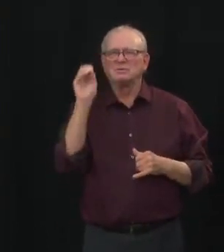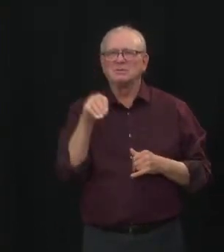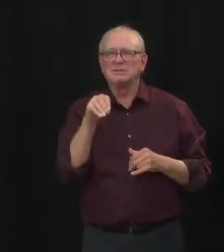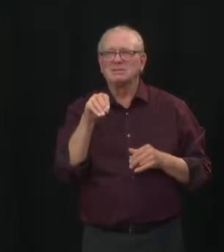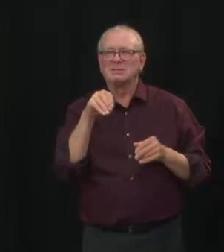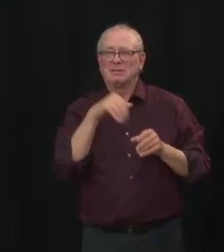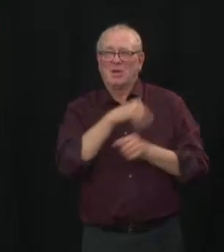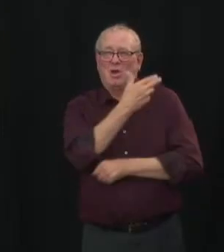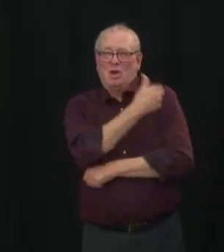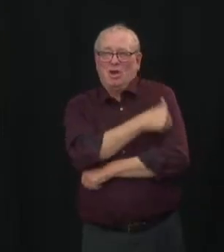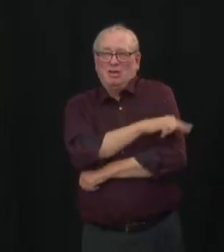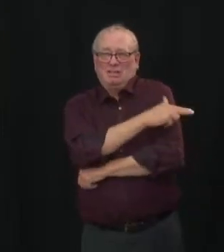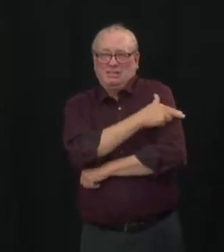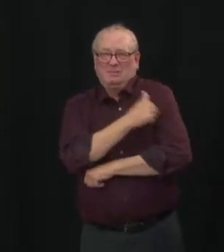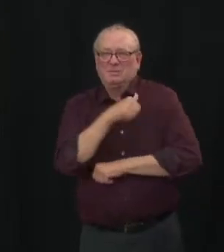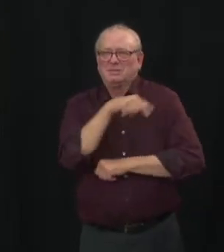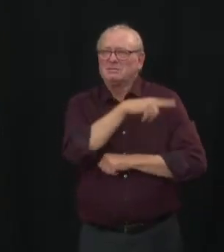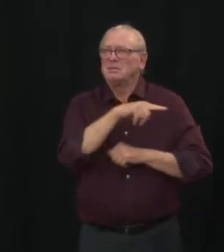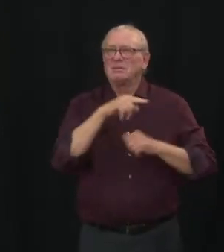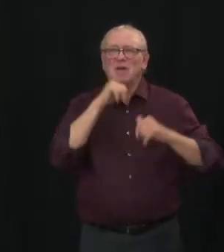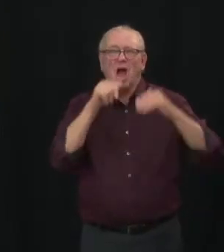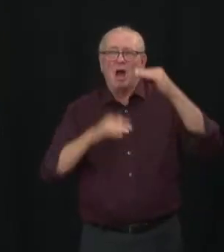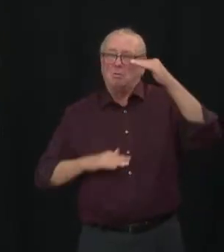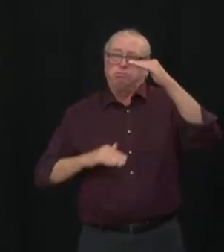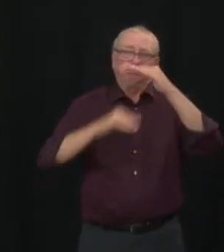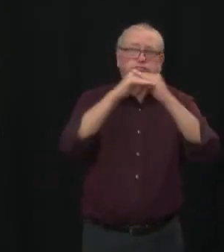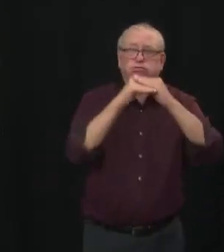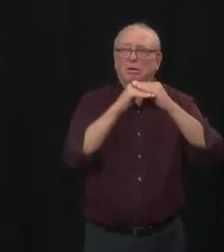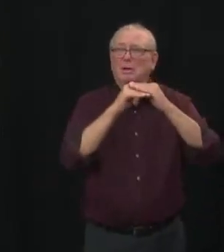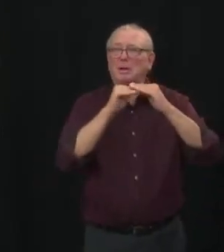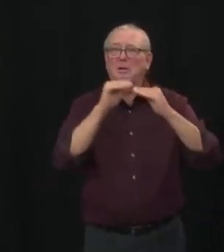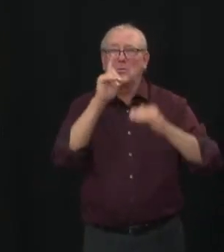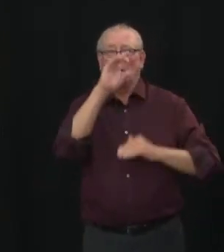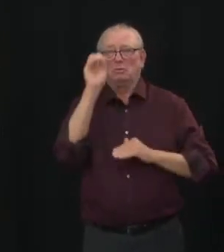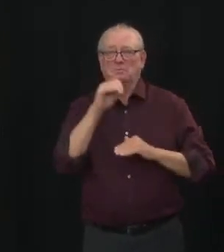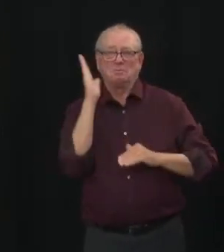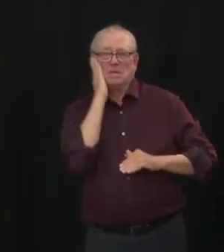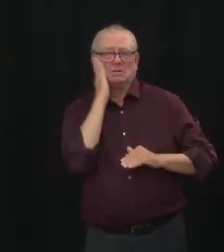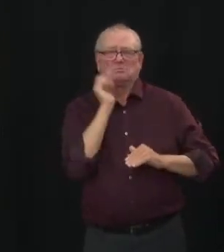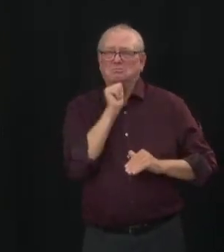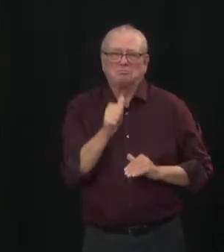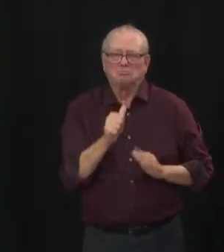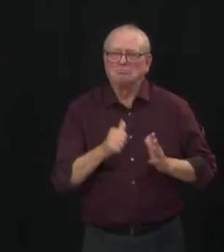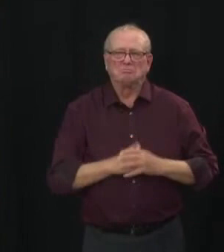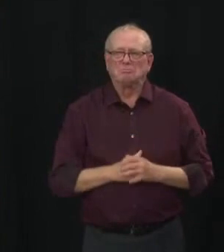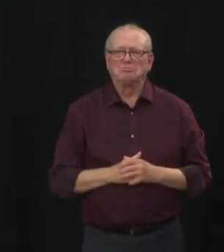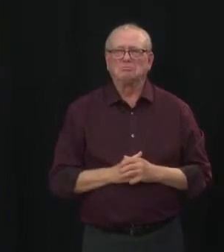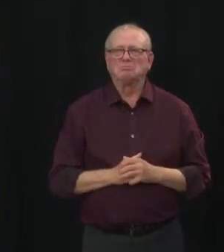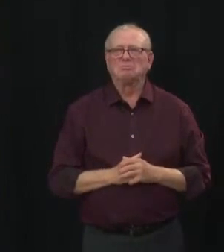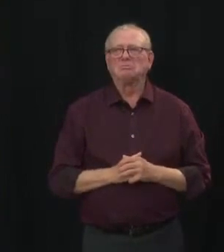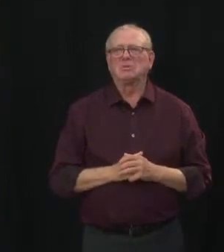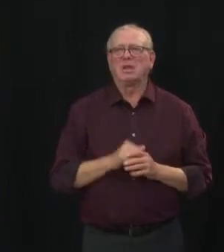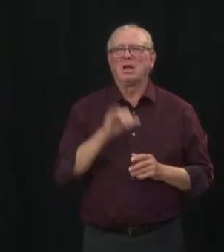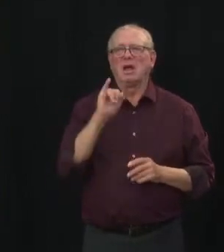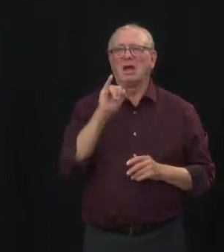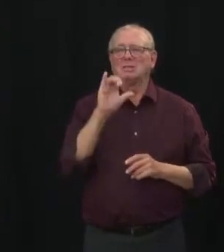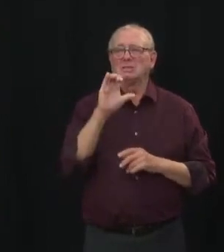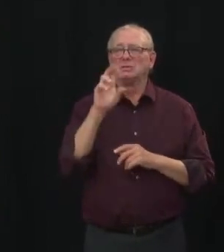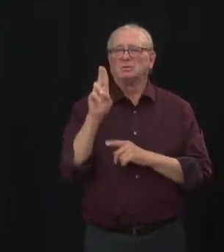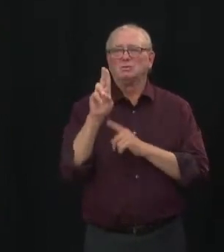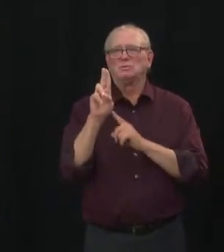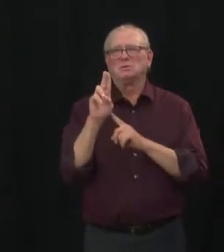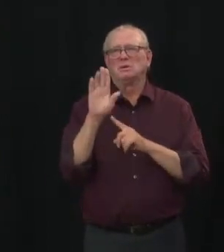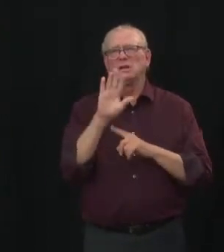within their normal base of 173 beds on most days over the past couple of weeks.